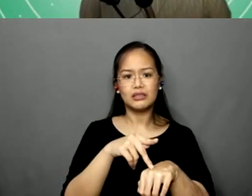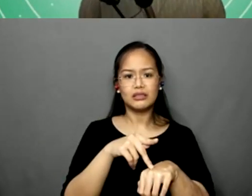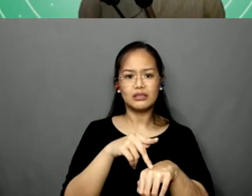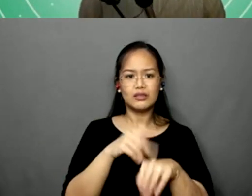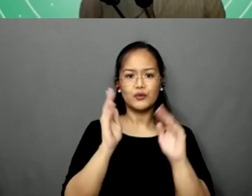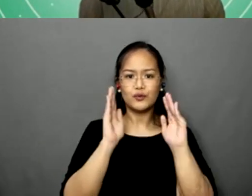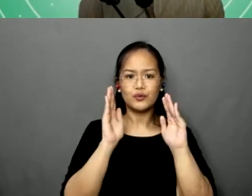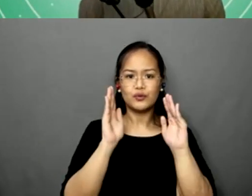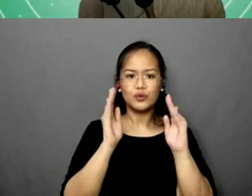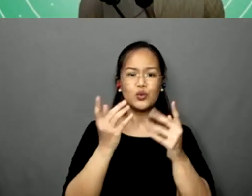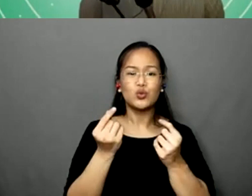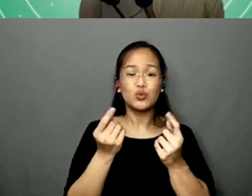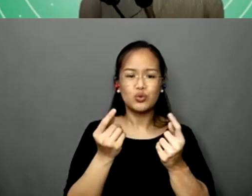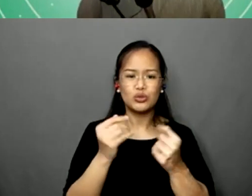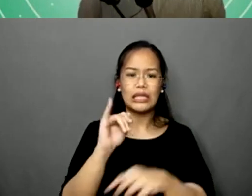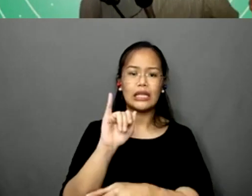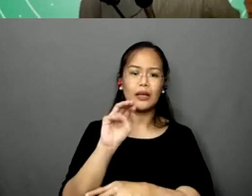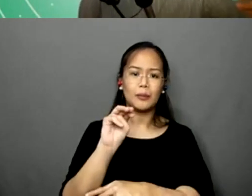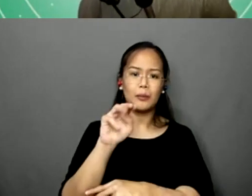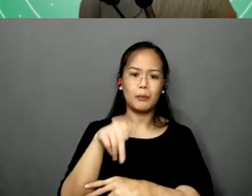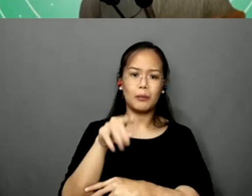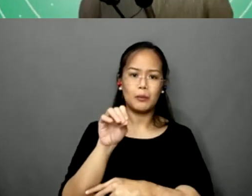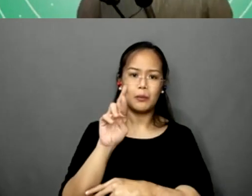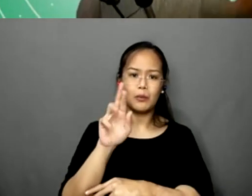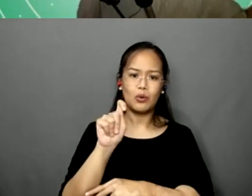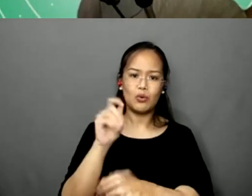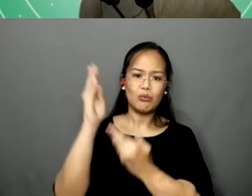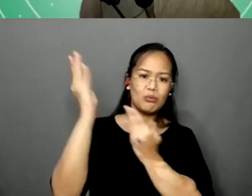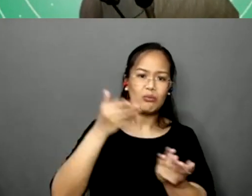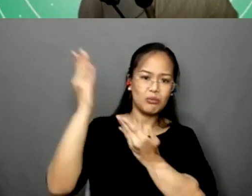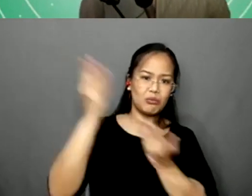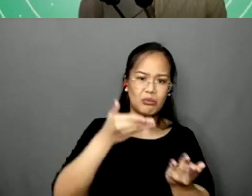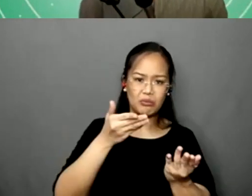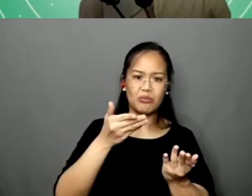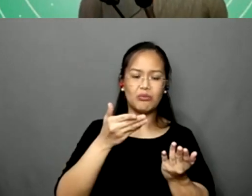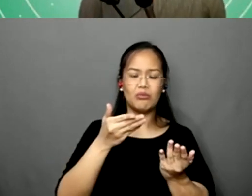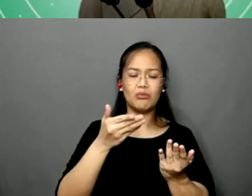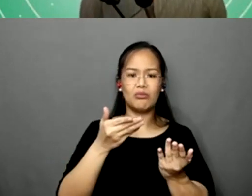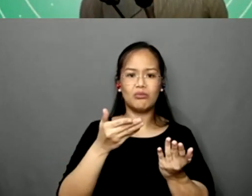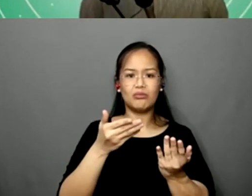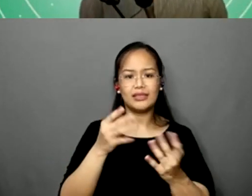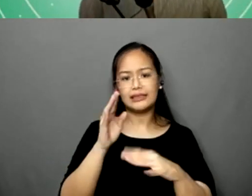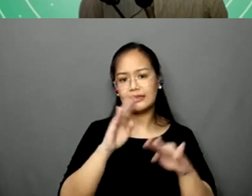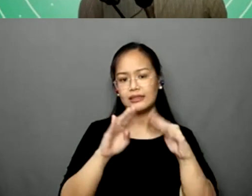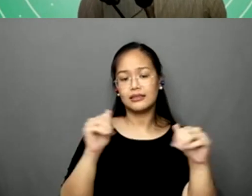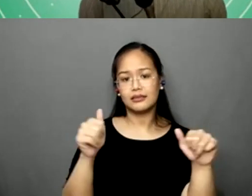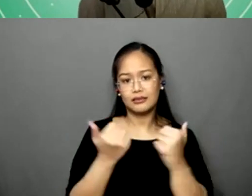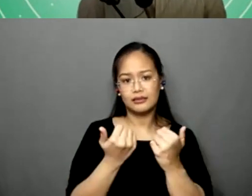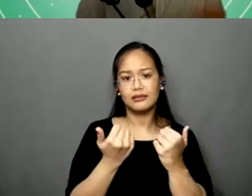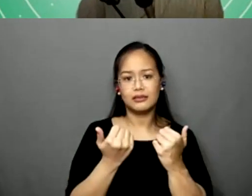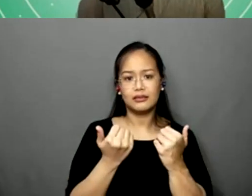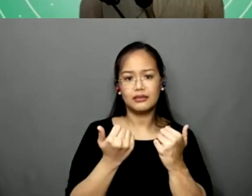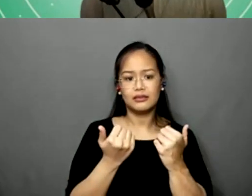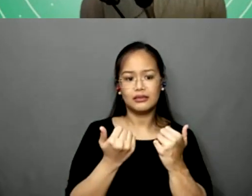primarily an import economy, a lot of the challenges have been getting that kind of sourcing. And in